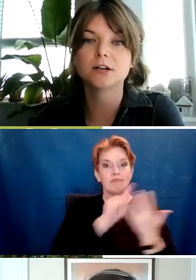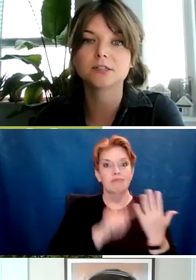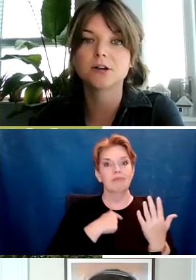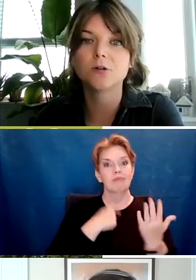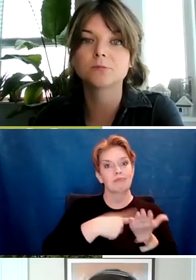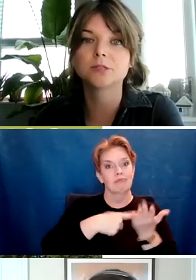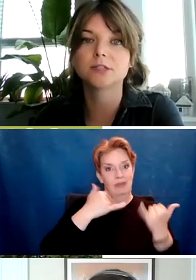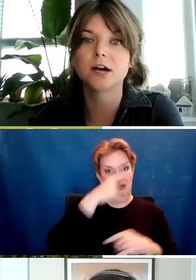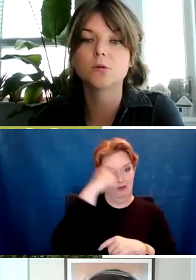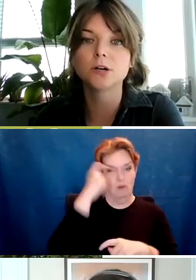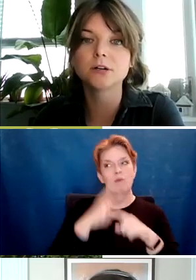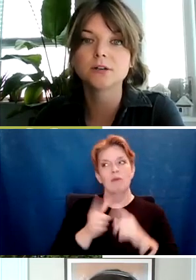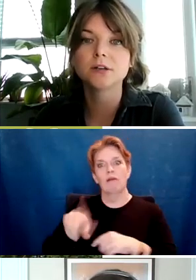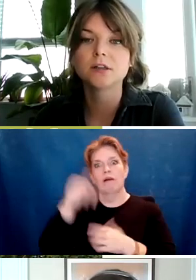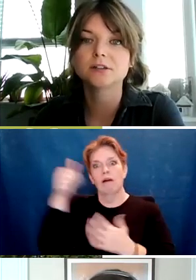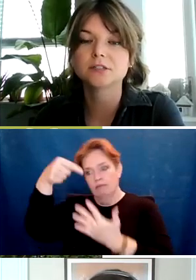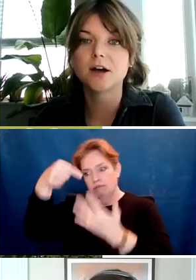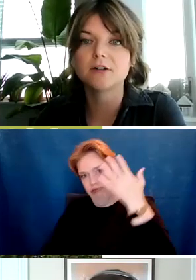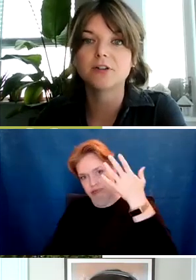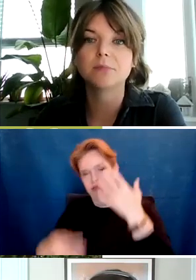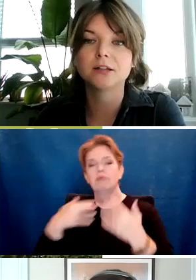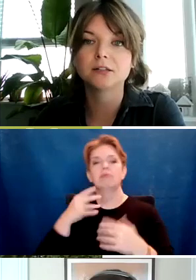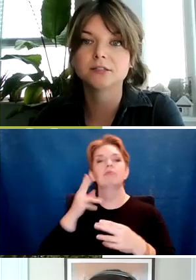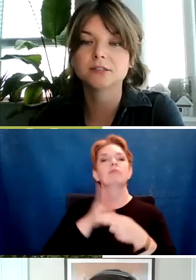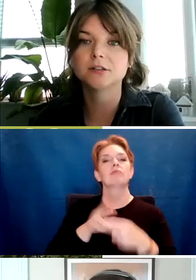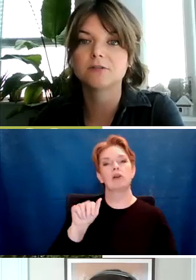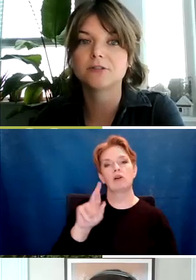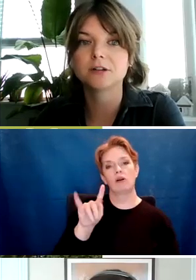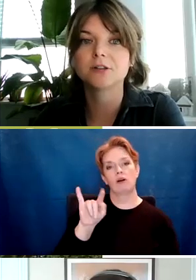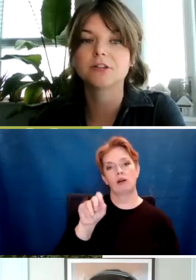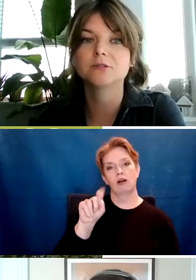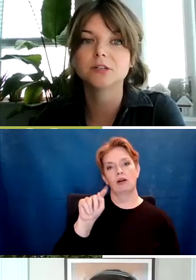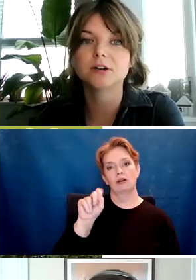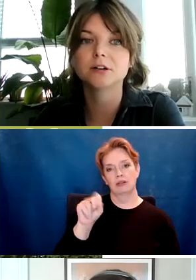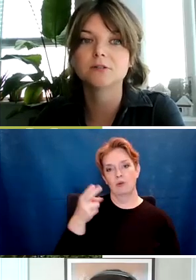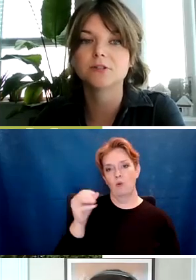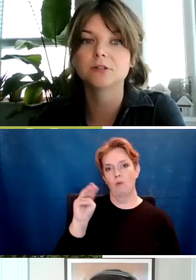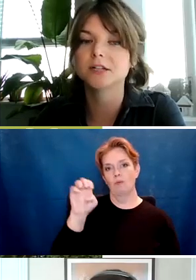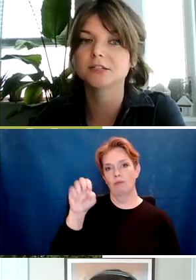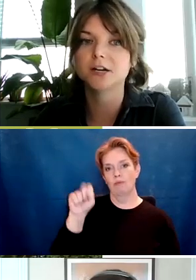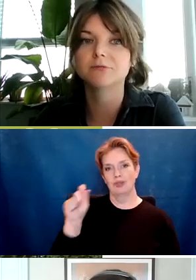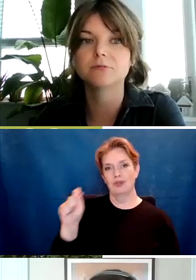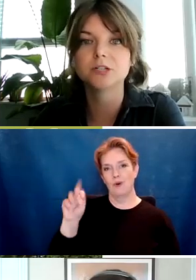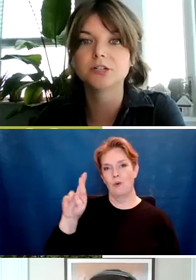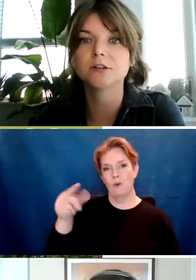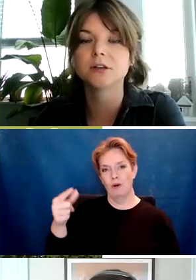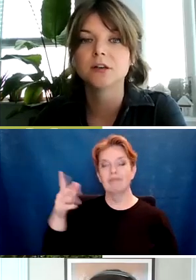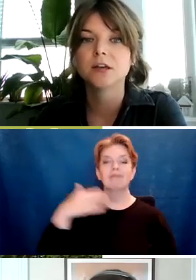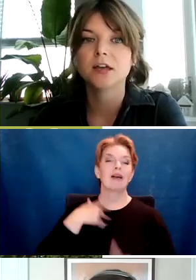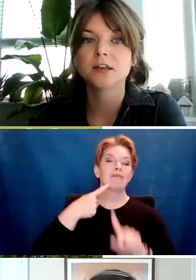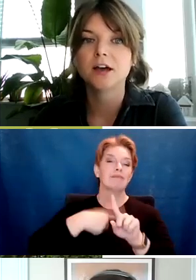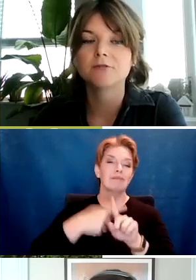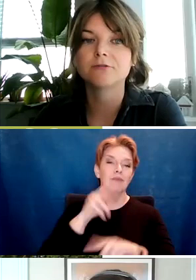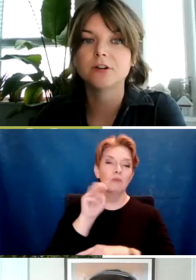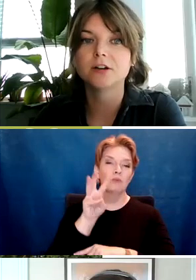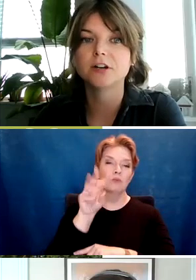at artisthomes.org. They also have a mailing list offering a monthly newsletter with lots of great information